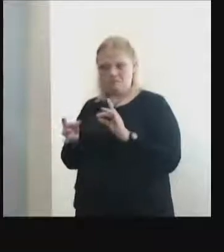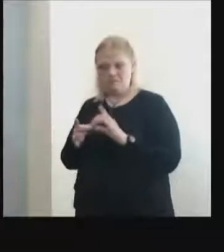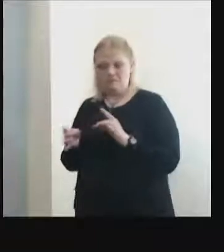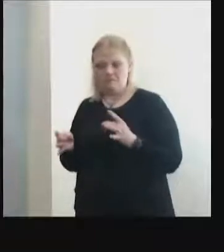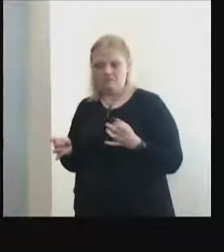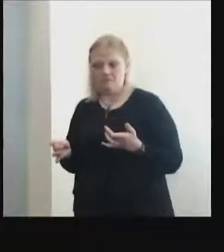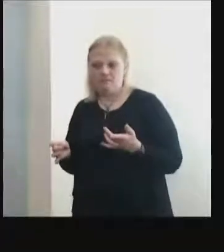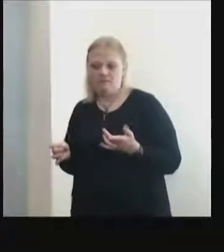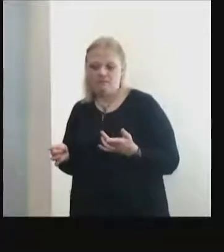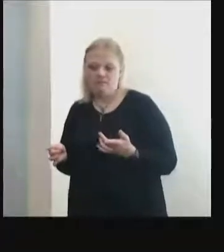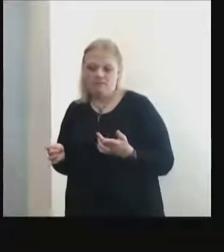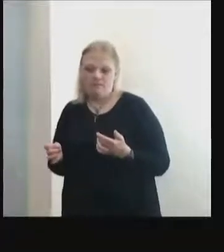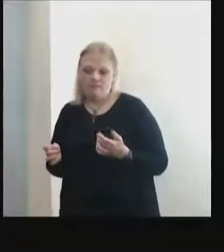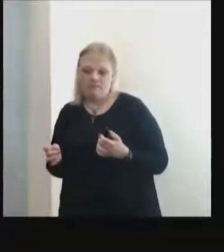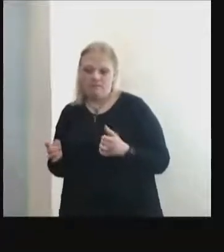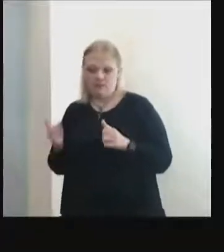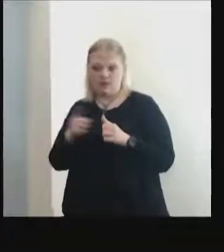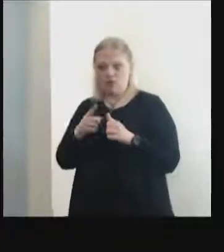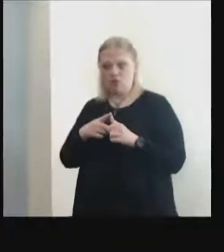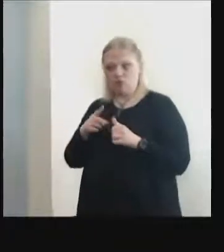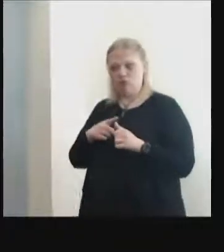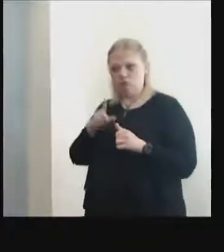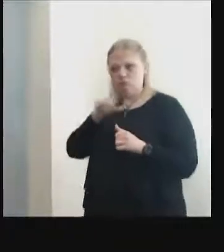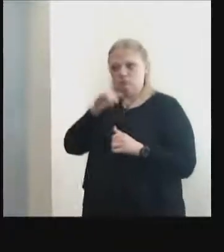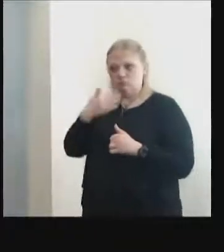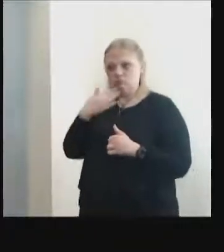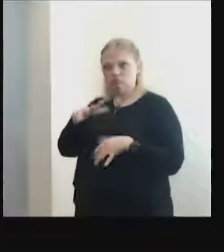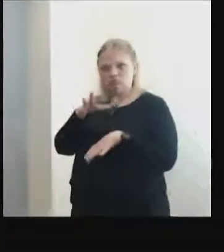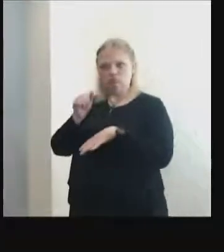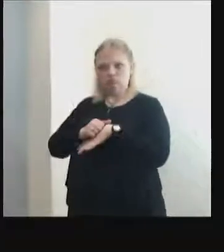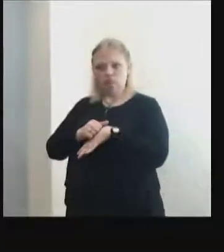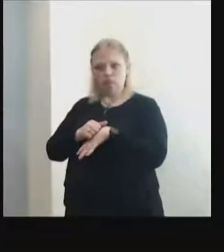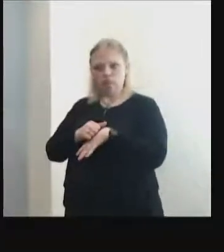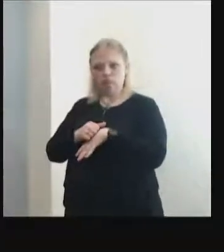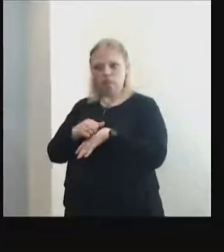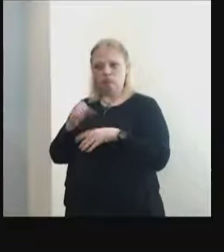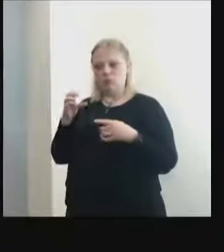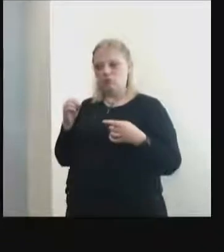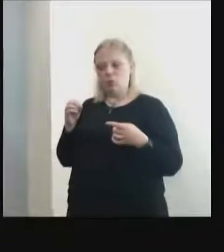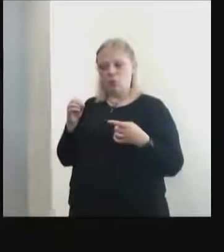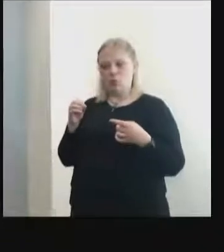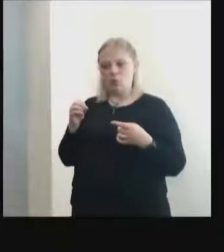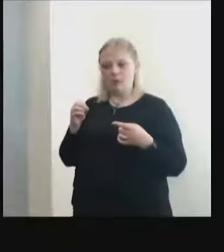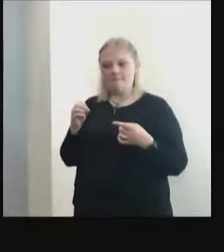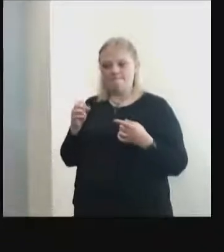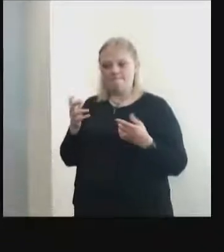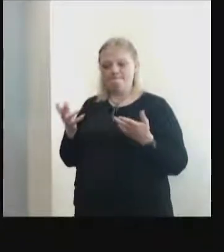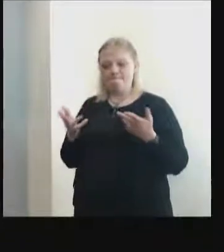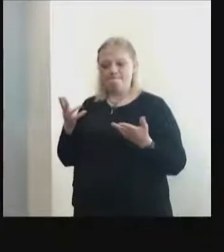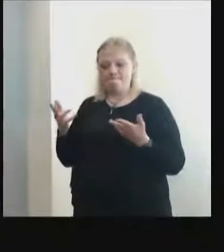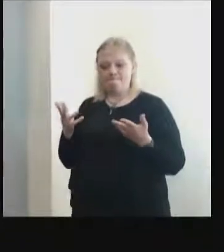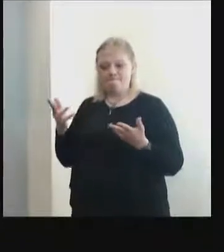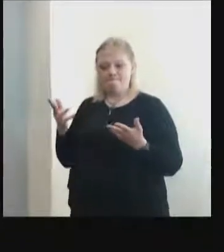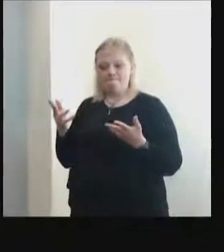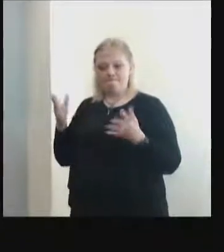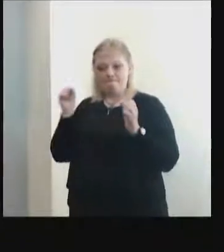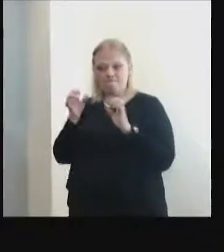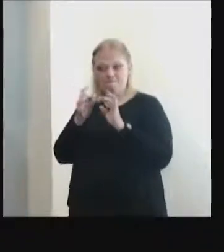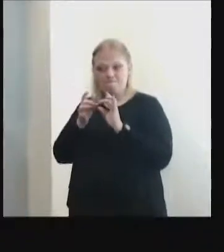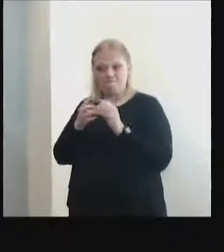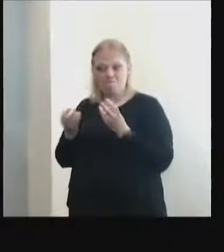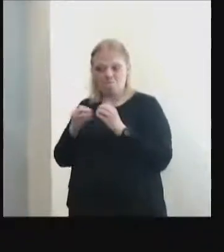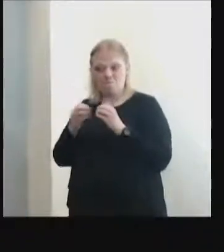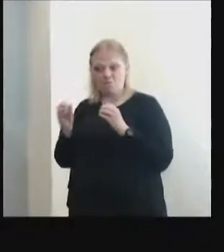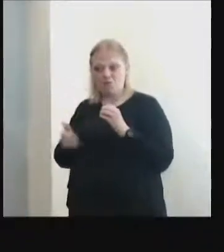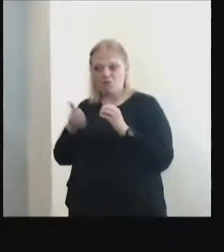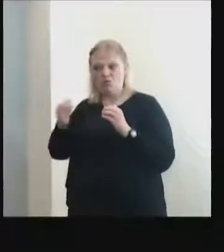was the first one's doing really well with appointments at Resurgence. Just wanted to see if there were, how, you could expound on that, and if there were any other